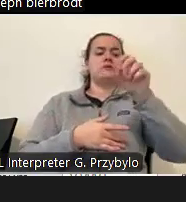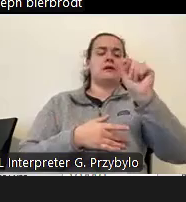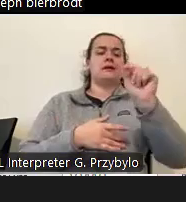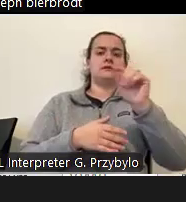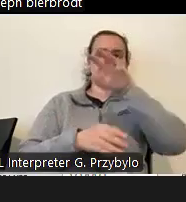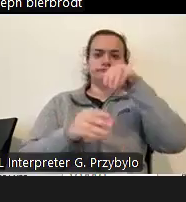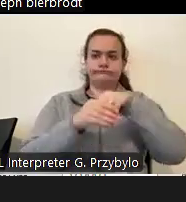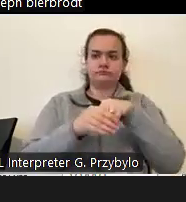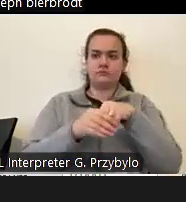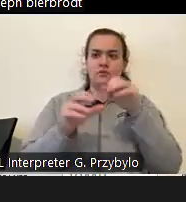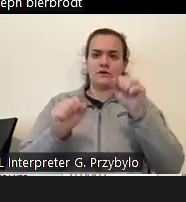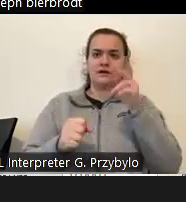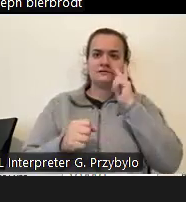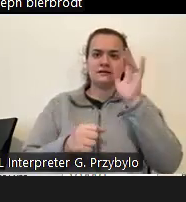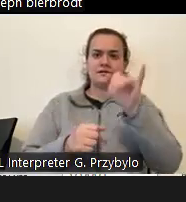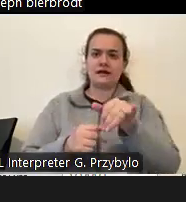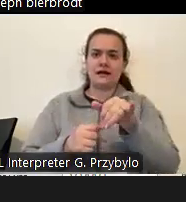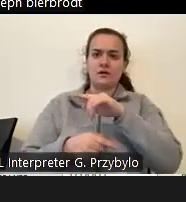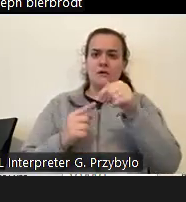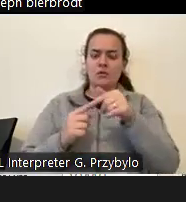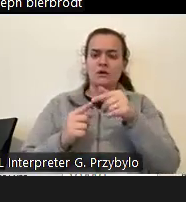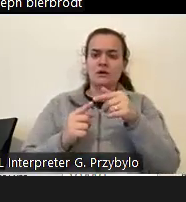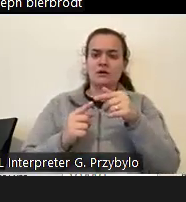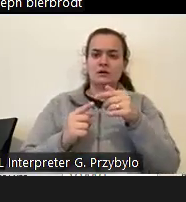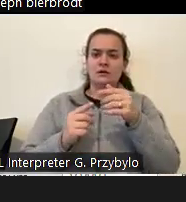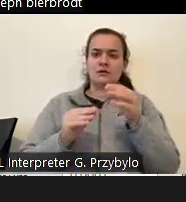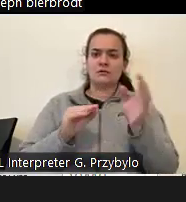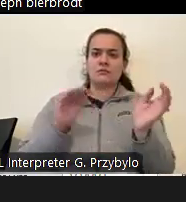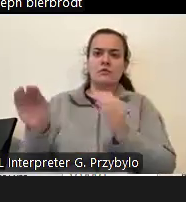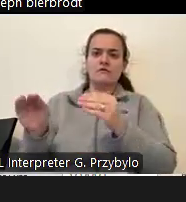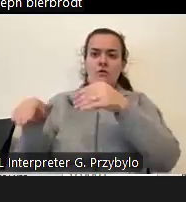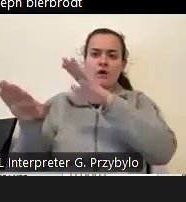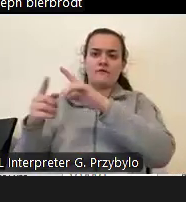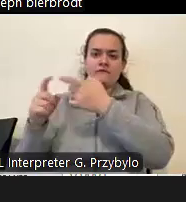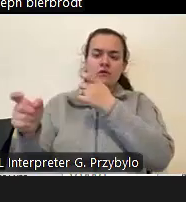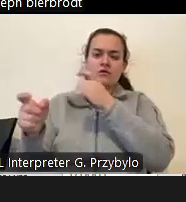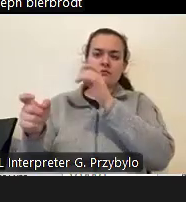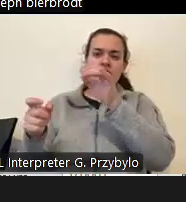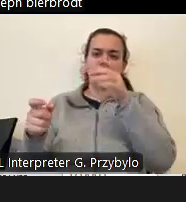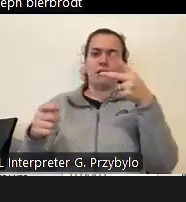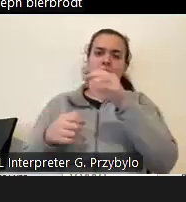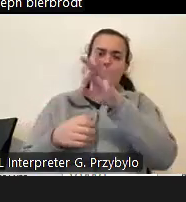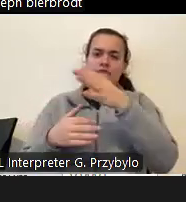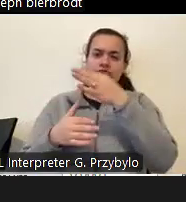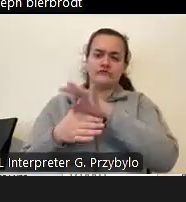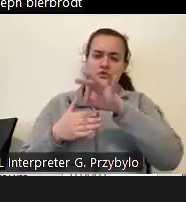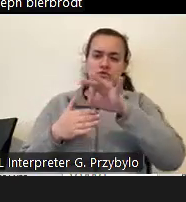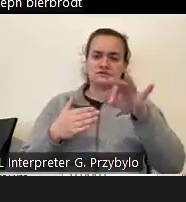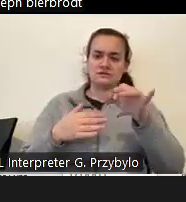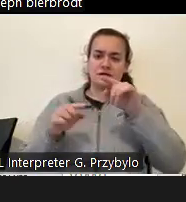see that once we get away from the cutoff frequency, this